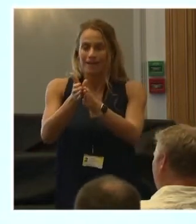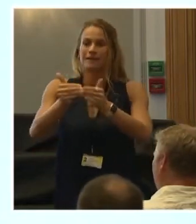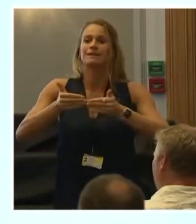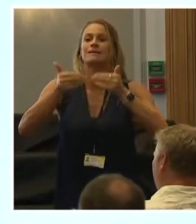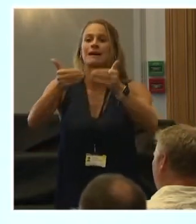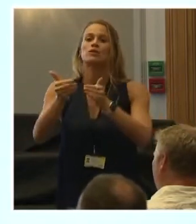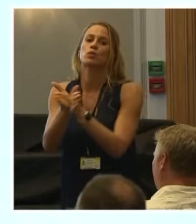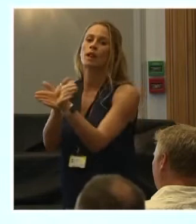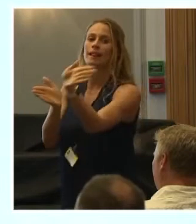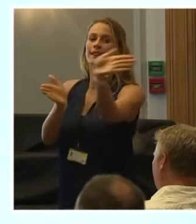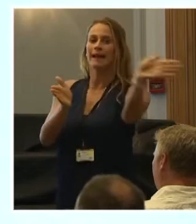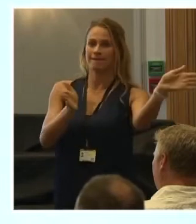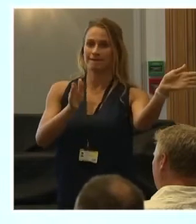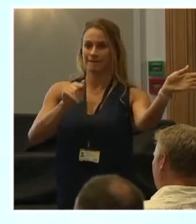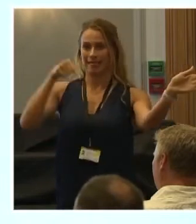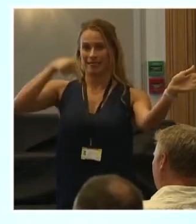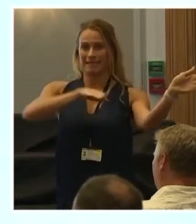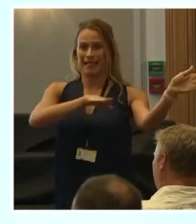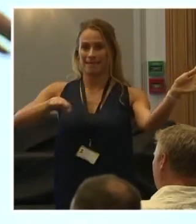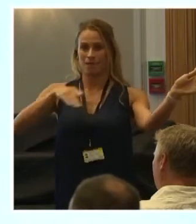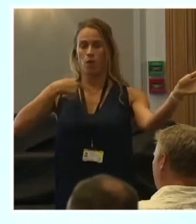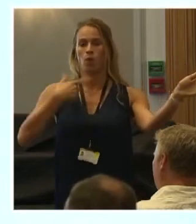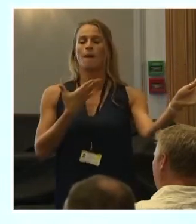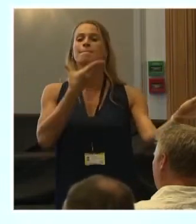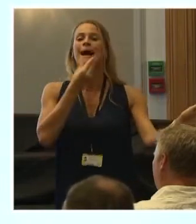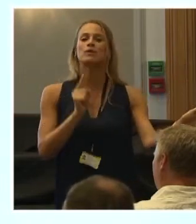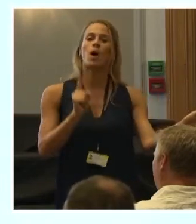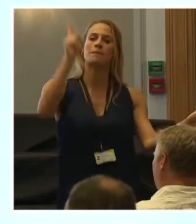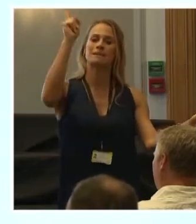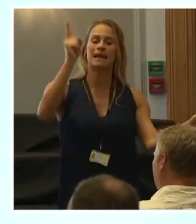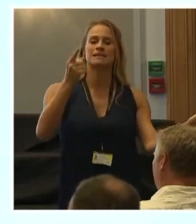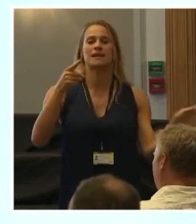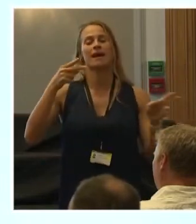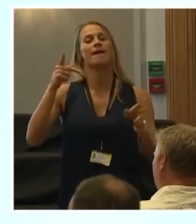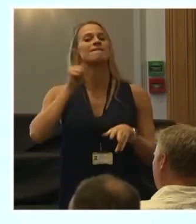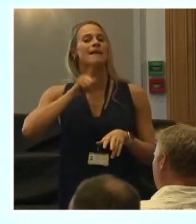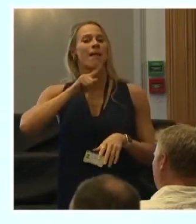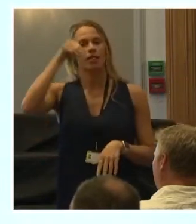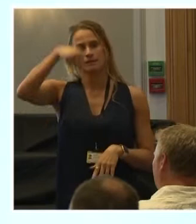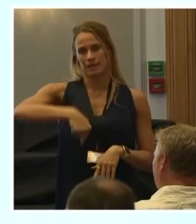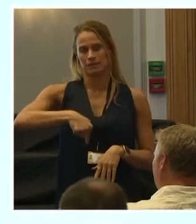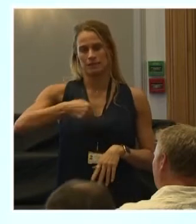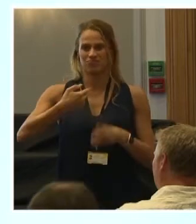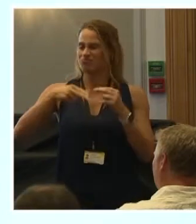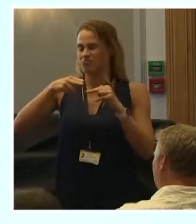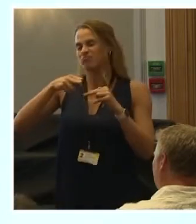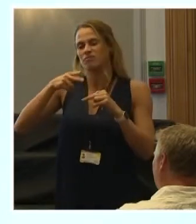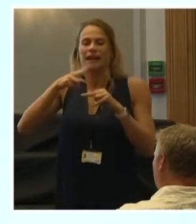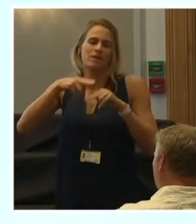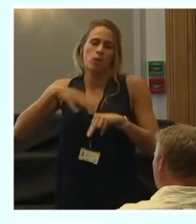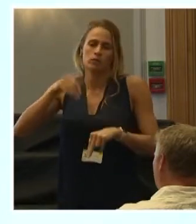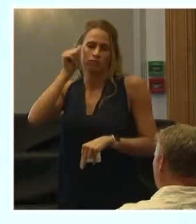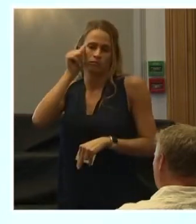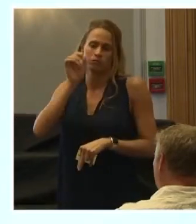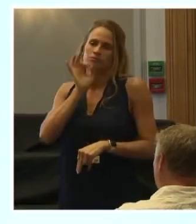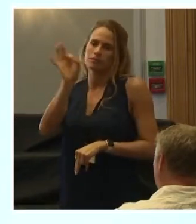level. The males are upstairs and the females are down the stairs. Again, speak to a member of staff if you're not quite sure or you need some assistance